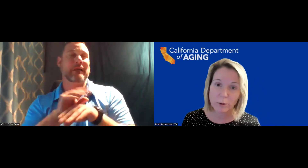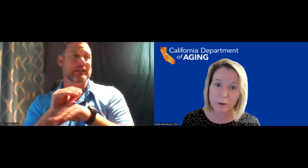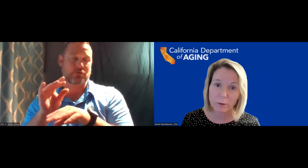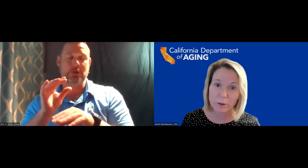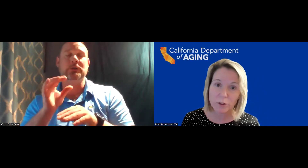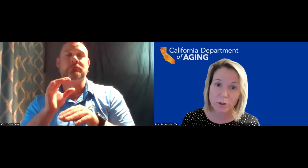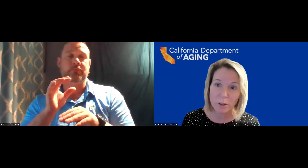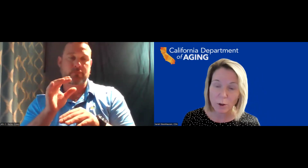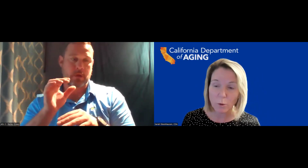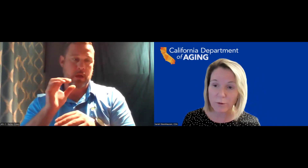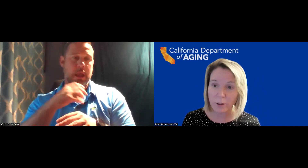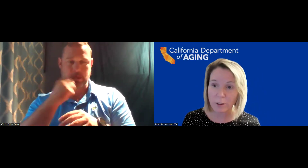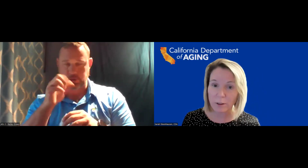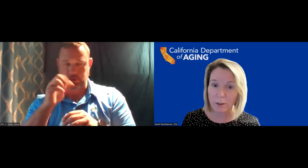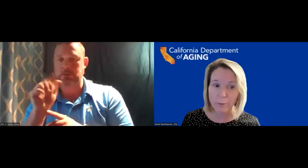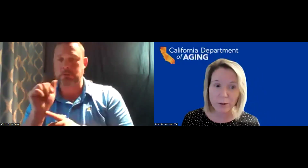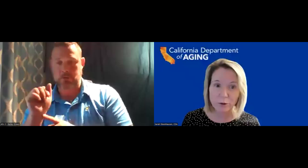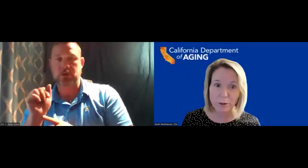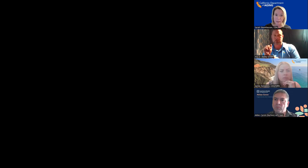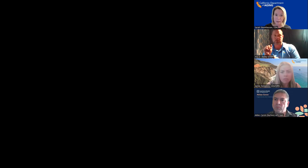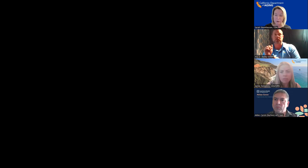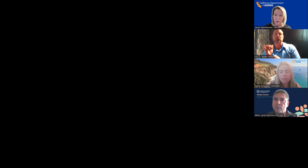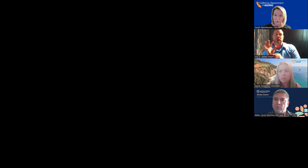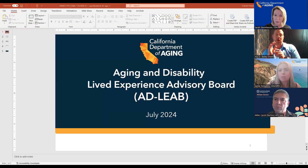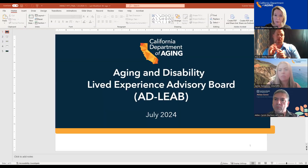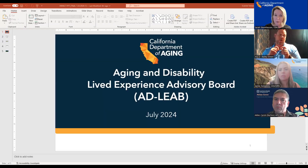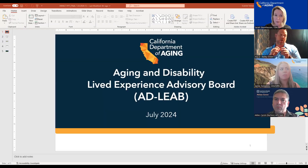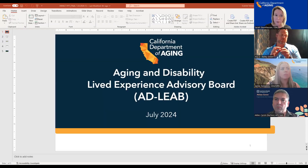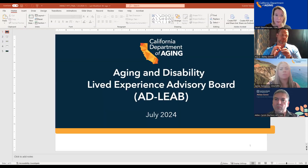and Disability, which is one of our key master plan